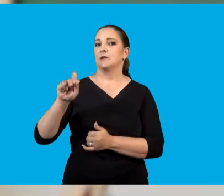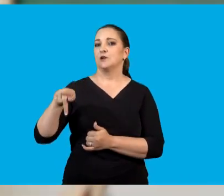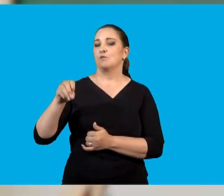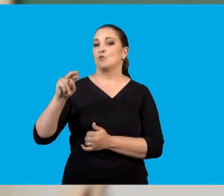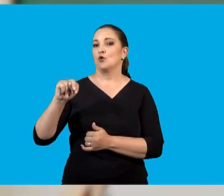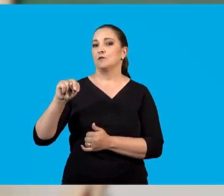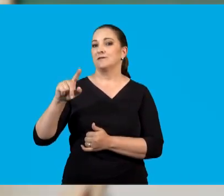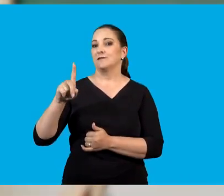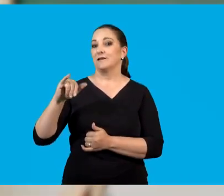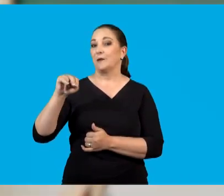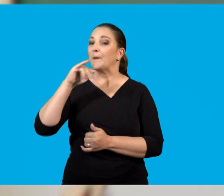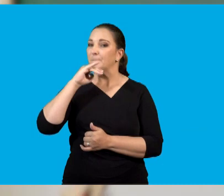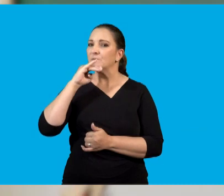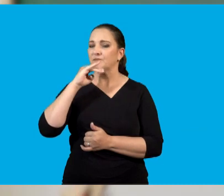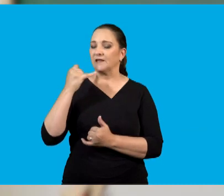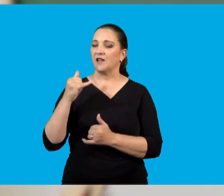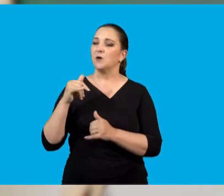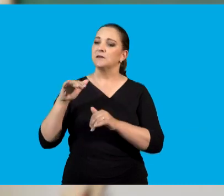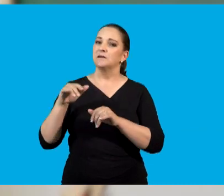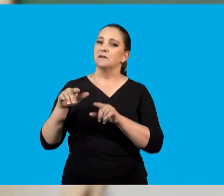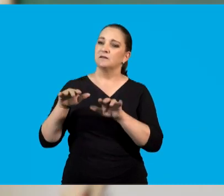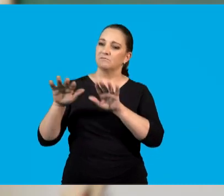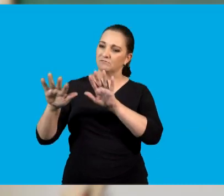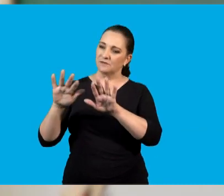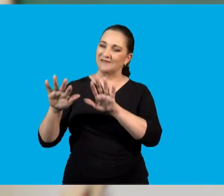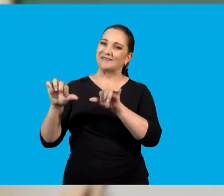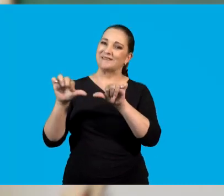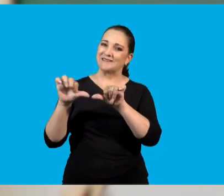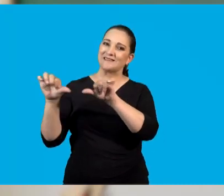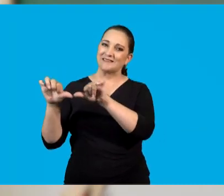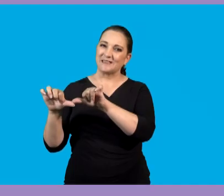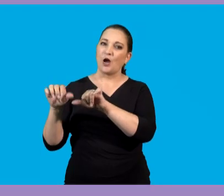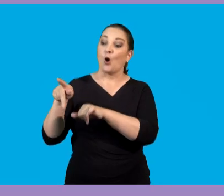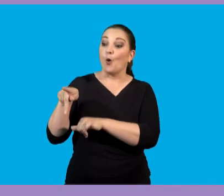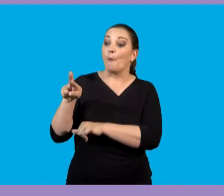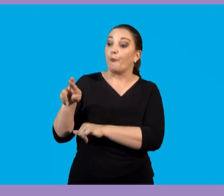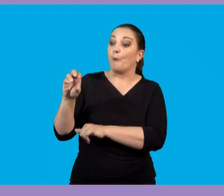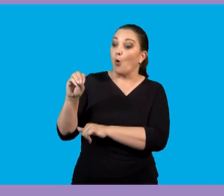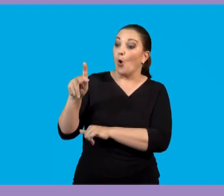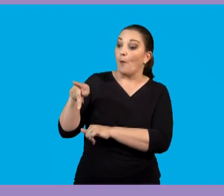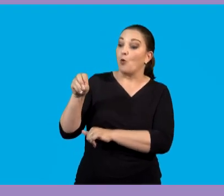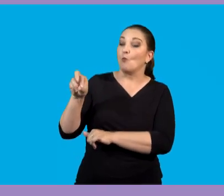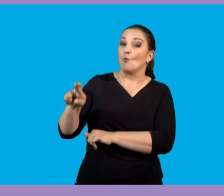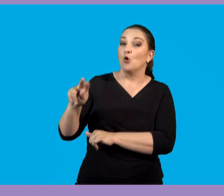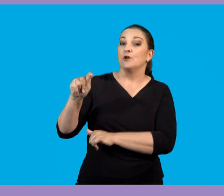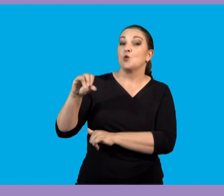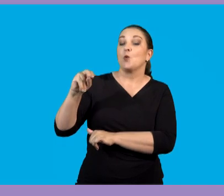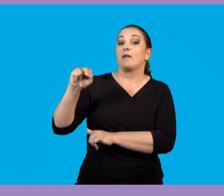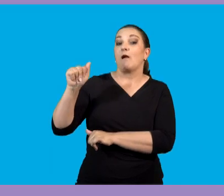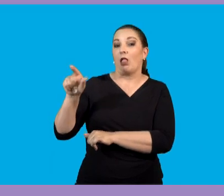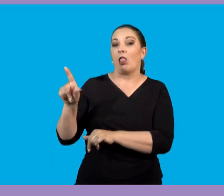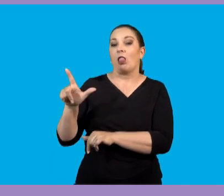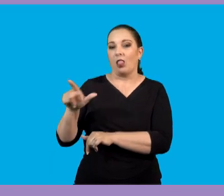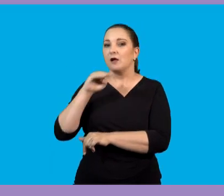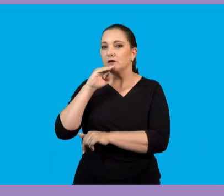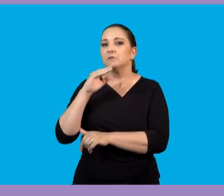be proportional. So let's look at this pentagon that we have been given here. And if we were told that these two